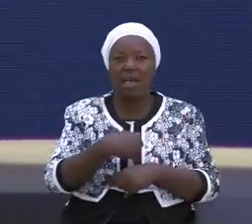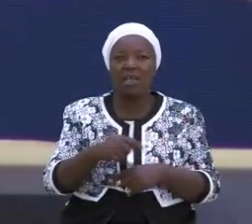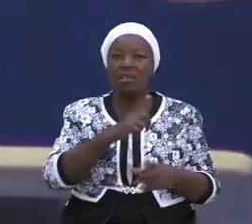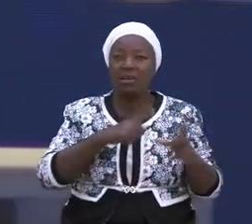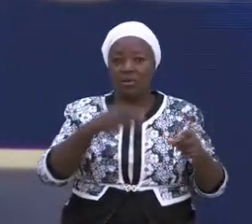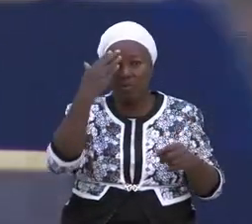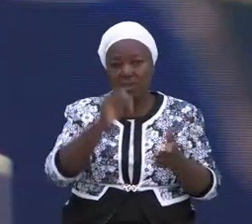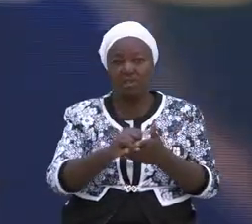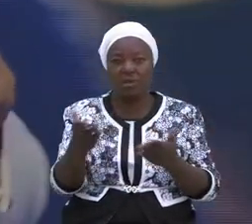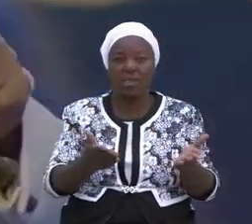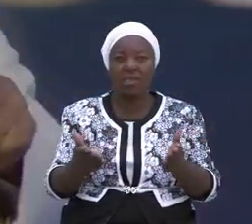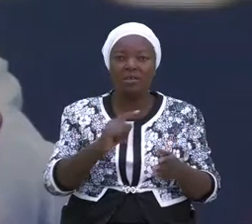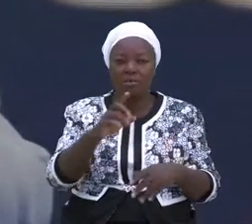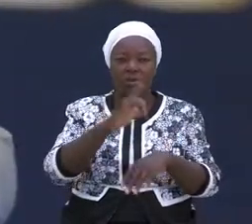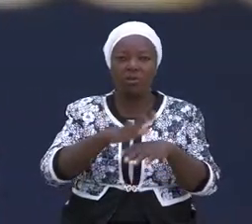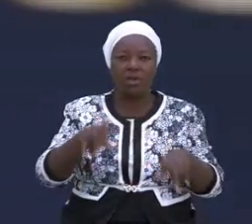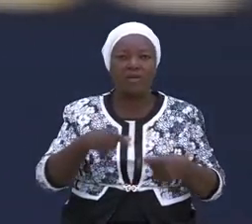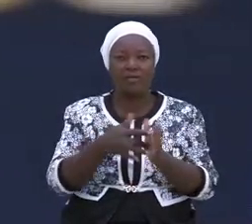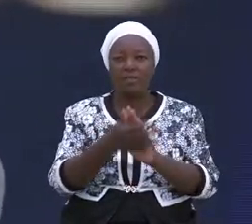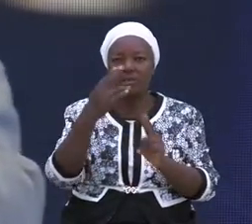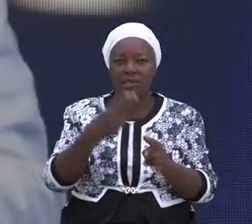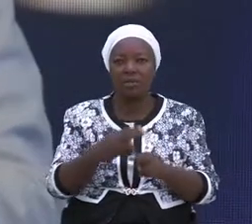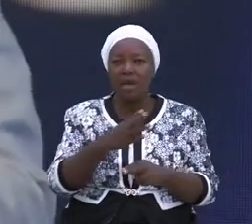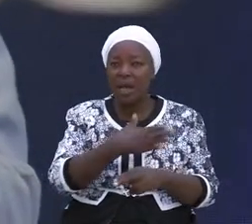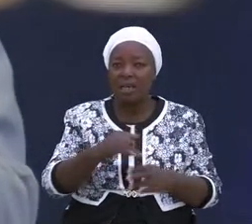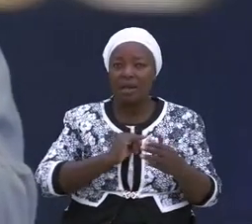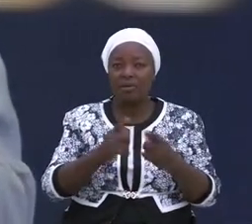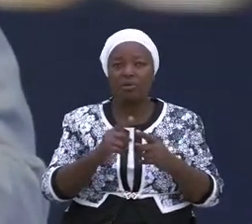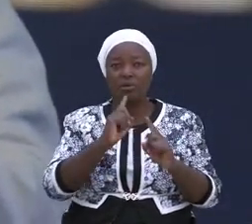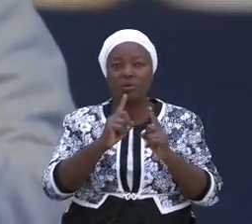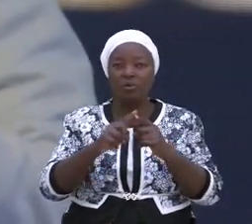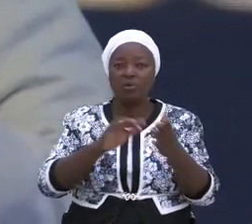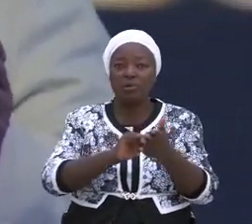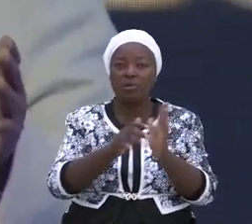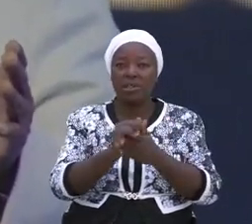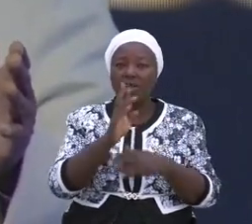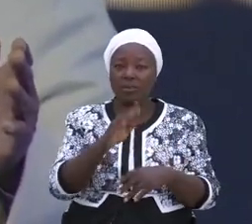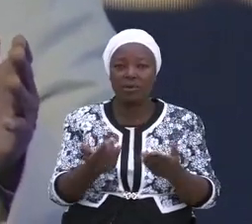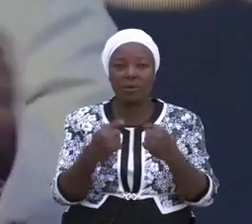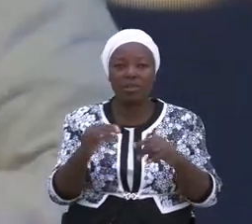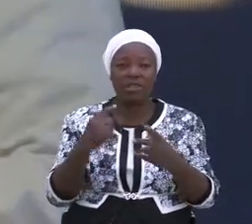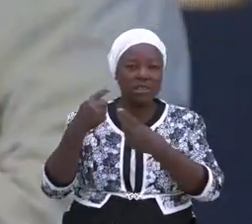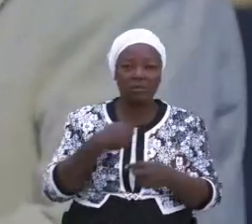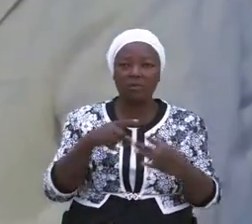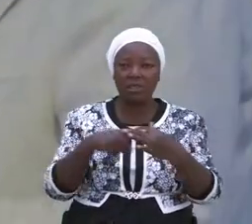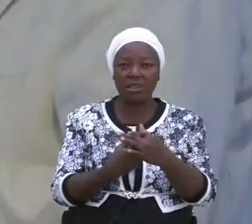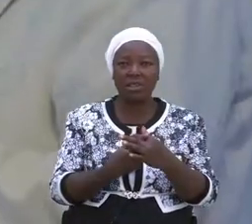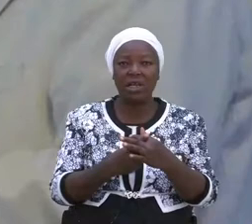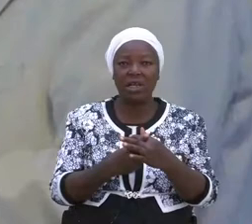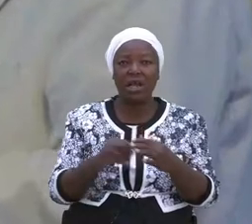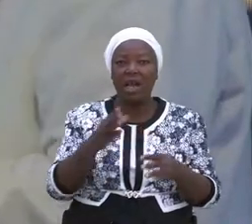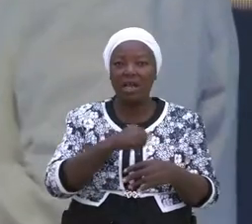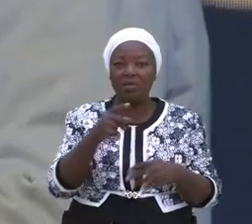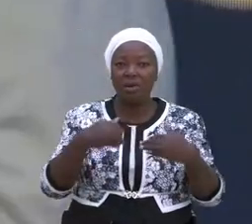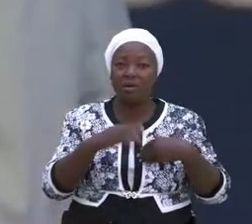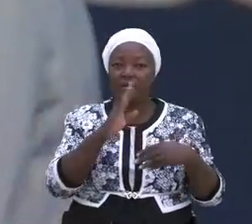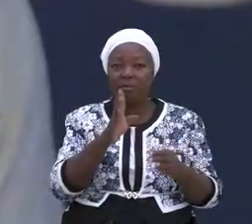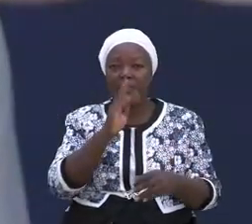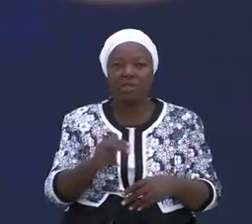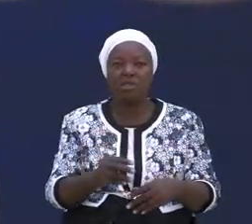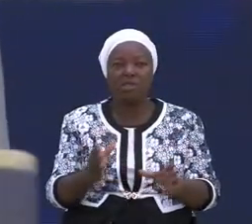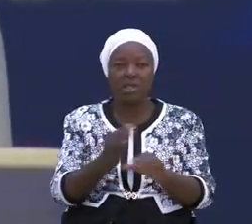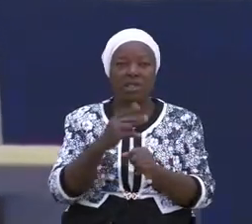to address those who have been coming since we started, and you have been taking the journey